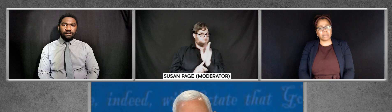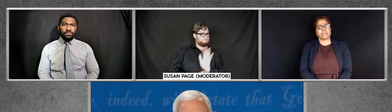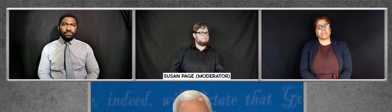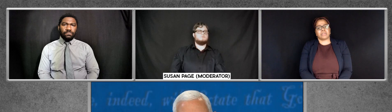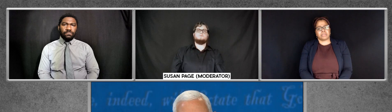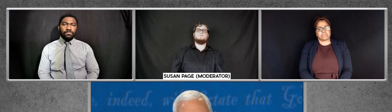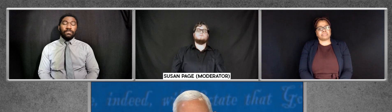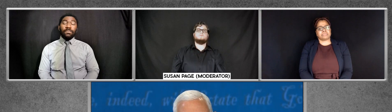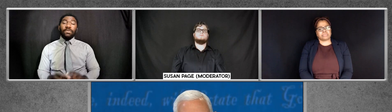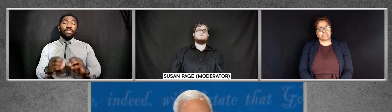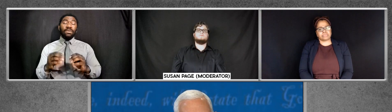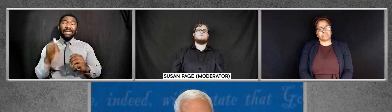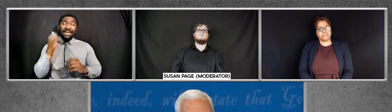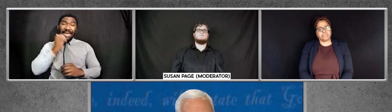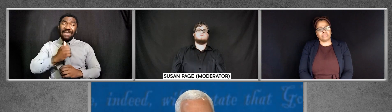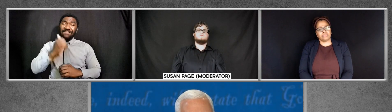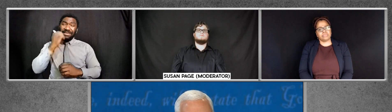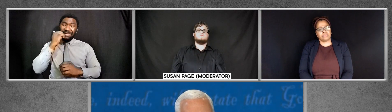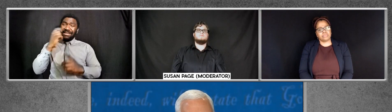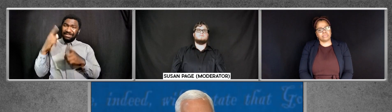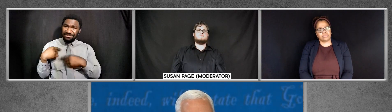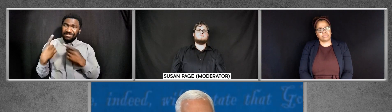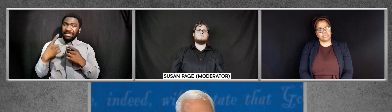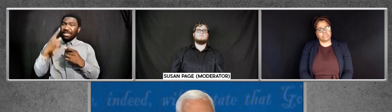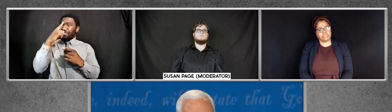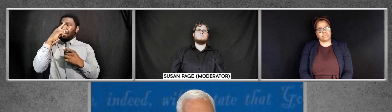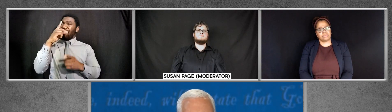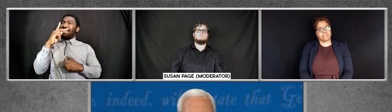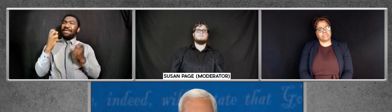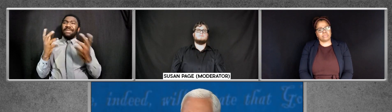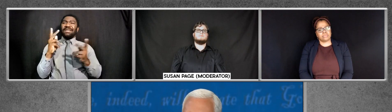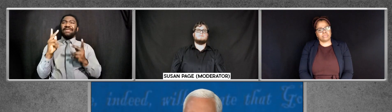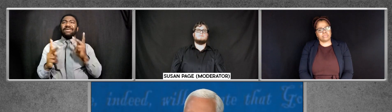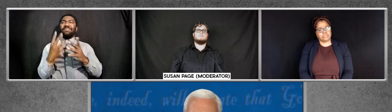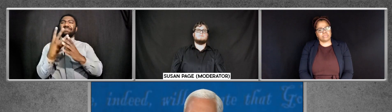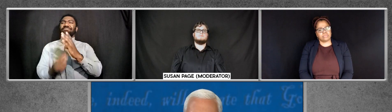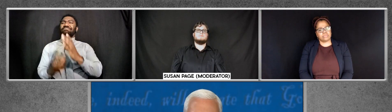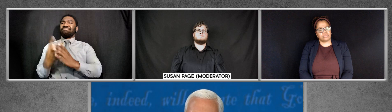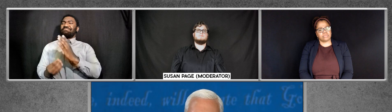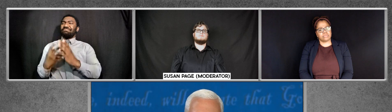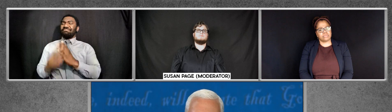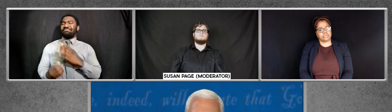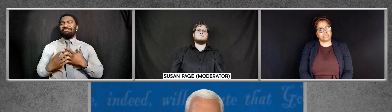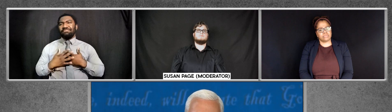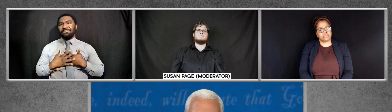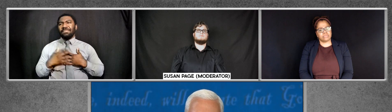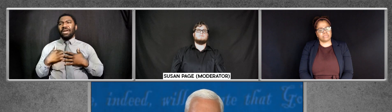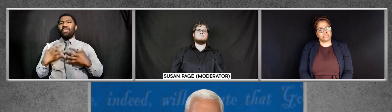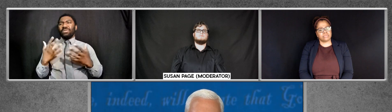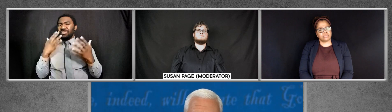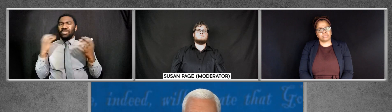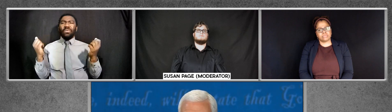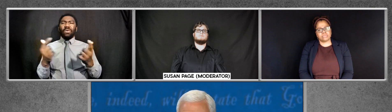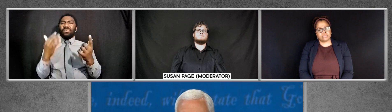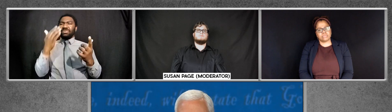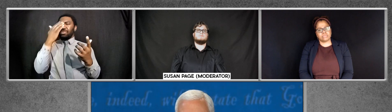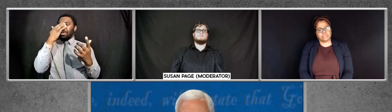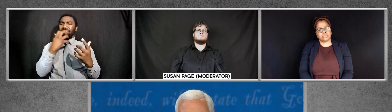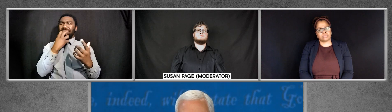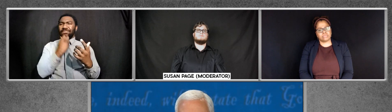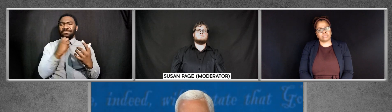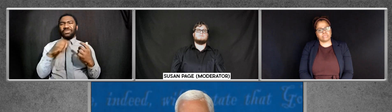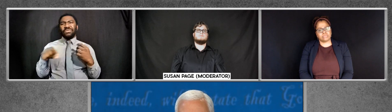that I haven't thought of every American family that's lost a loved one. And I want all of you to know that you'll always be in our hearts and in our